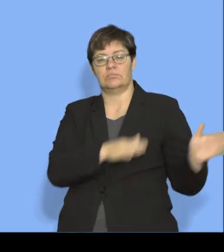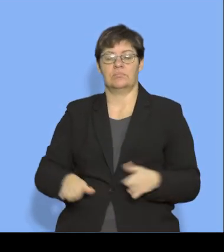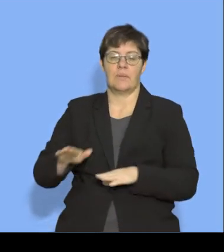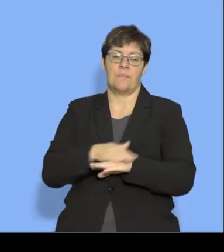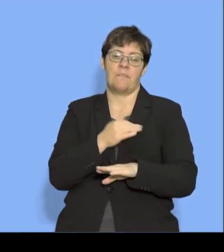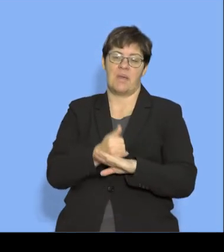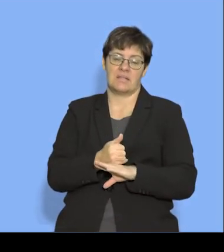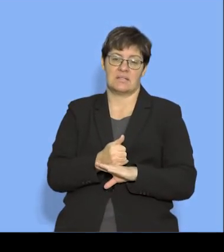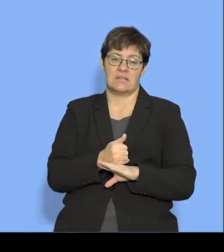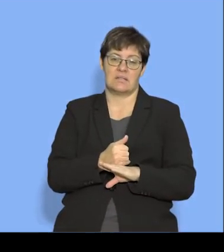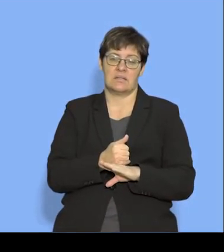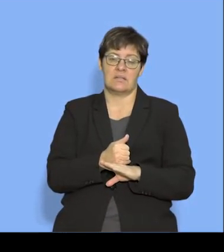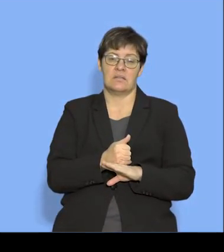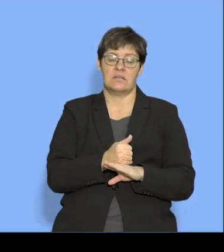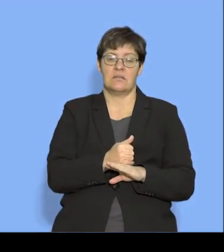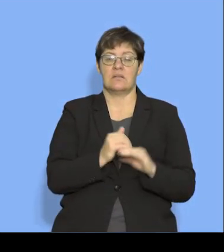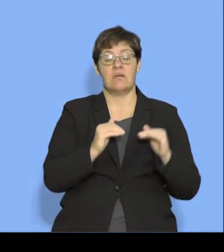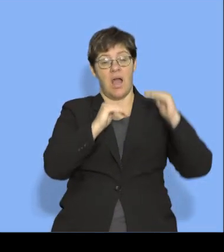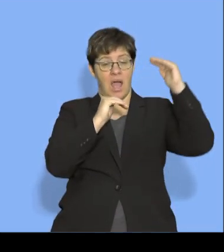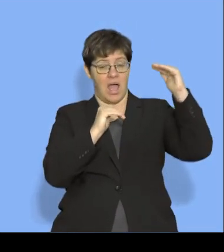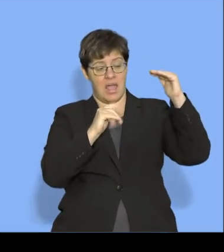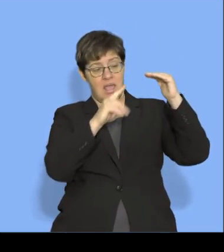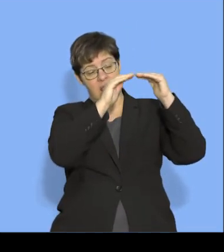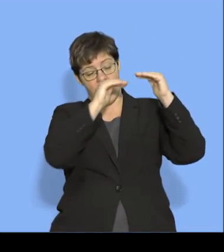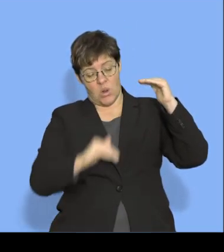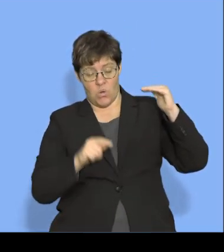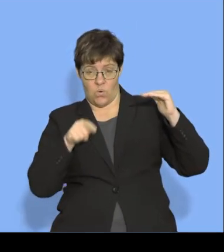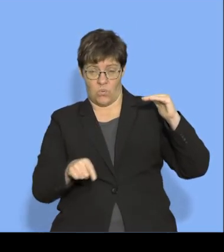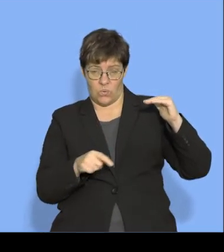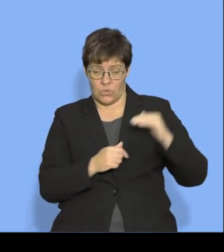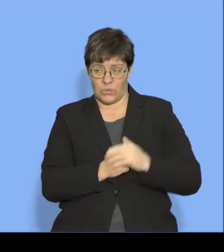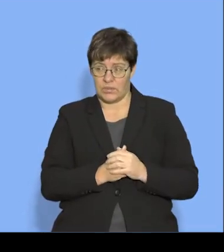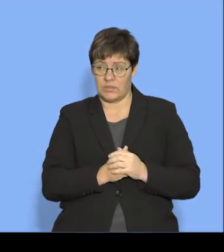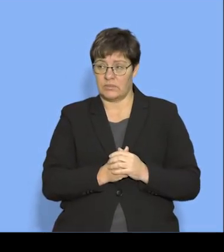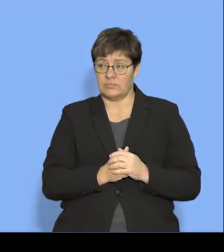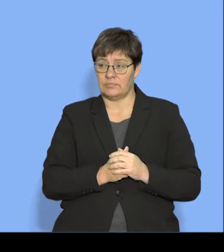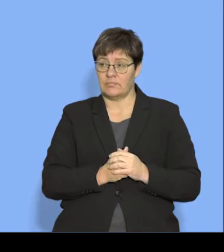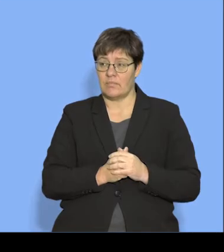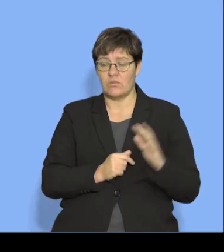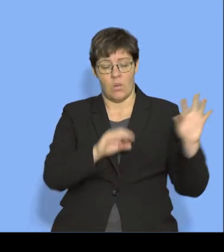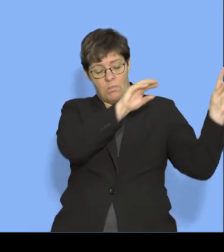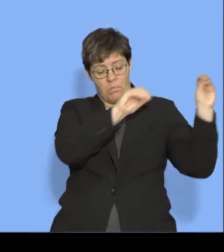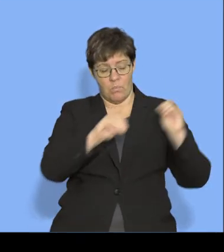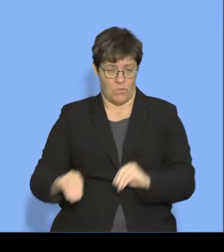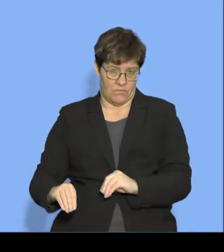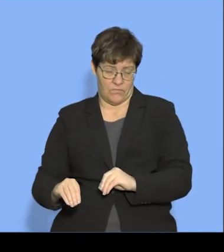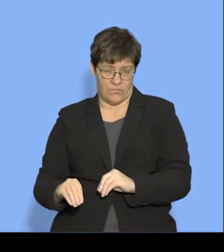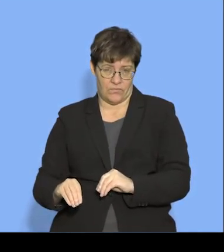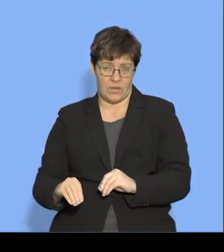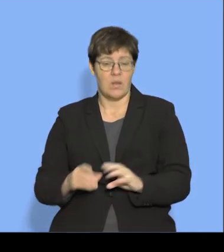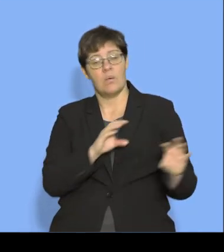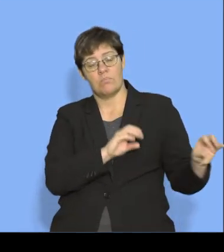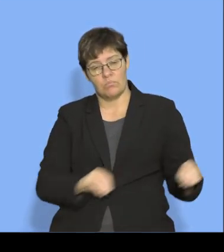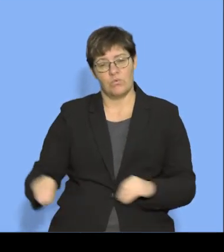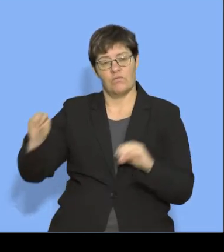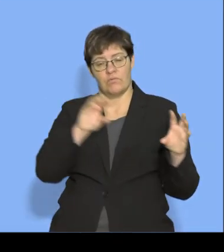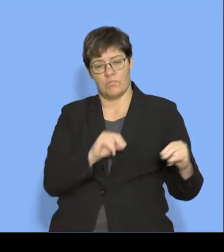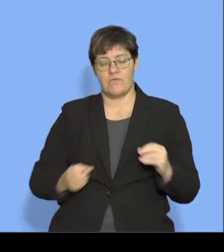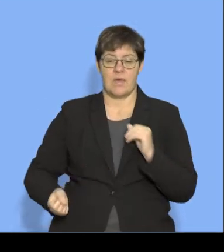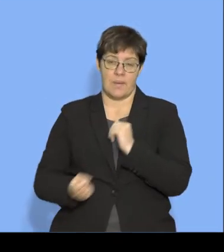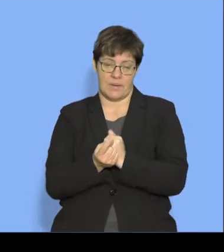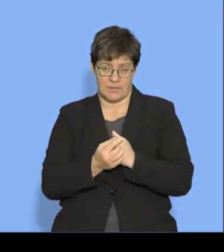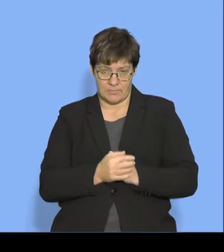on the diffusion gradient, where the concentration is higher there and much lower in the central lacteal, causing the movement